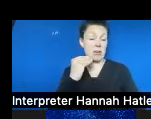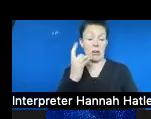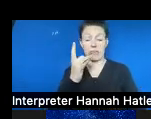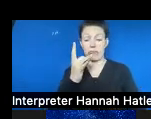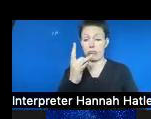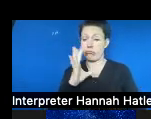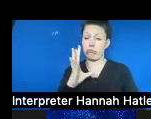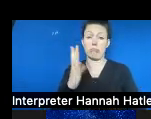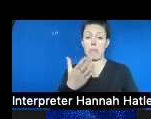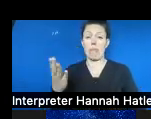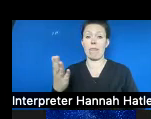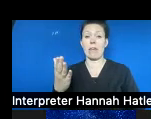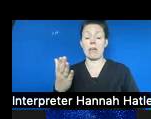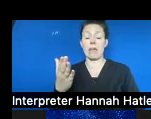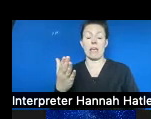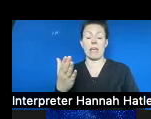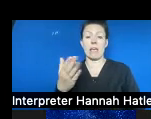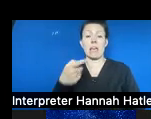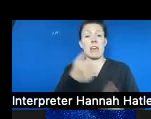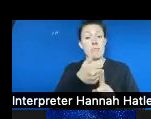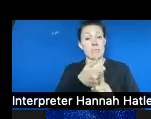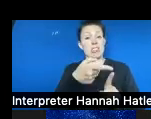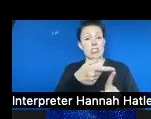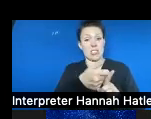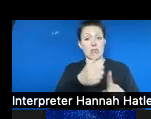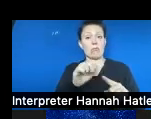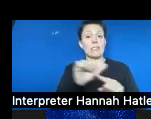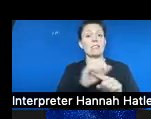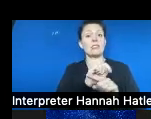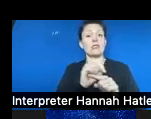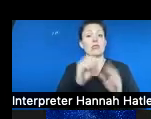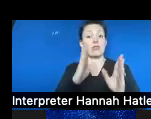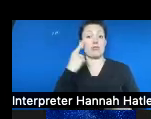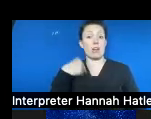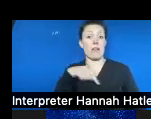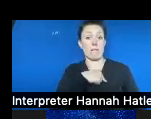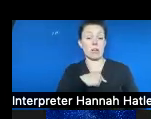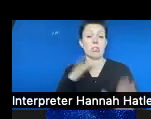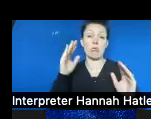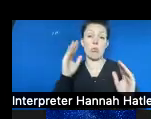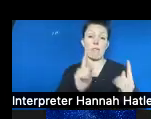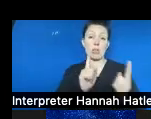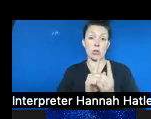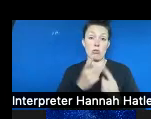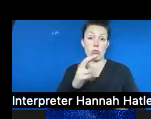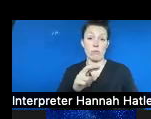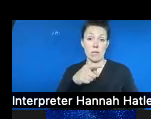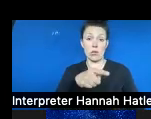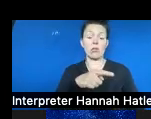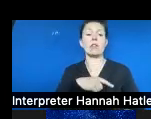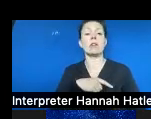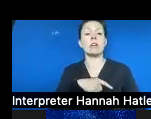I've ever heard, and she's a trainer for us, so hopefully you'll get to meet her and hear her speak with MIWSAC staff too.